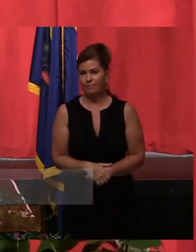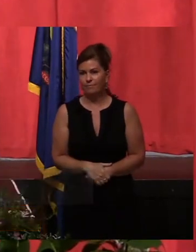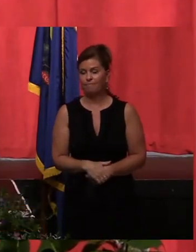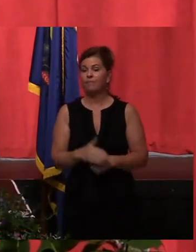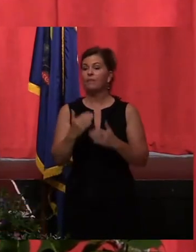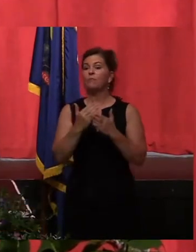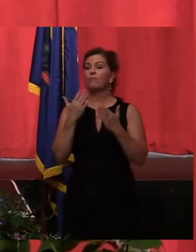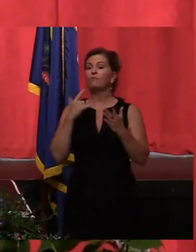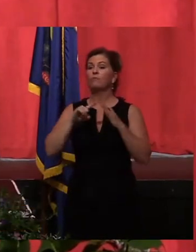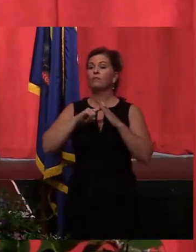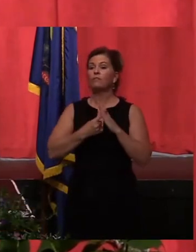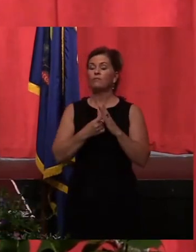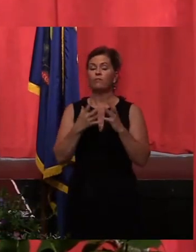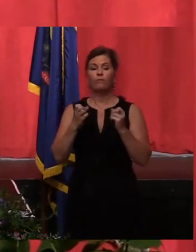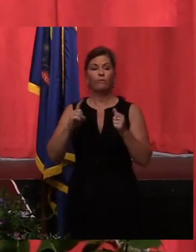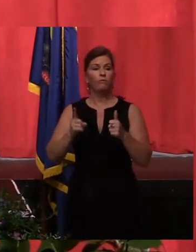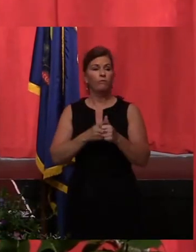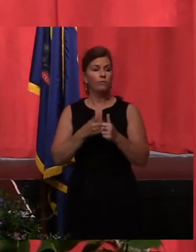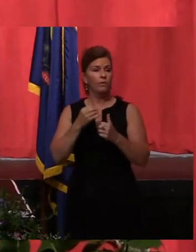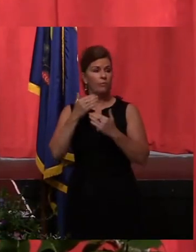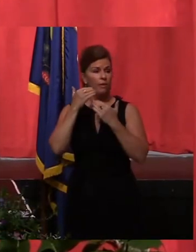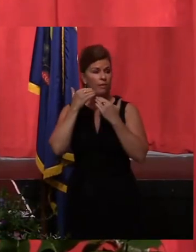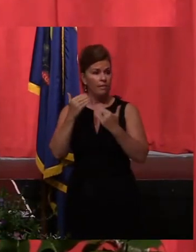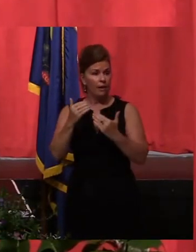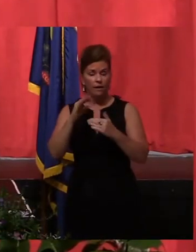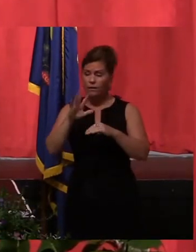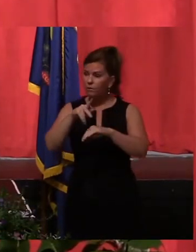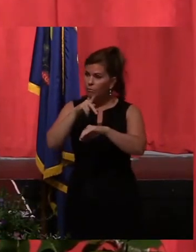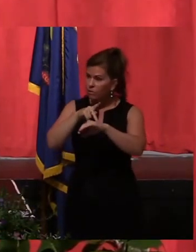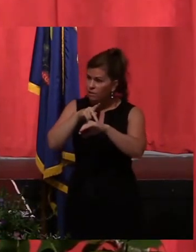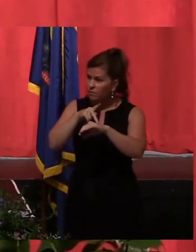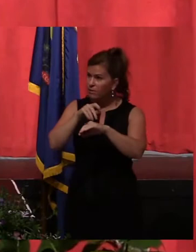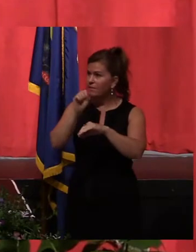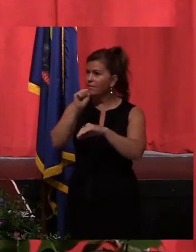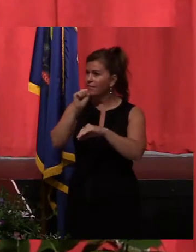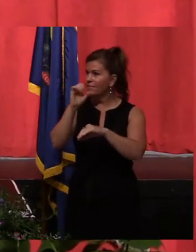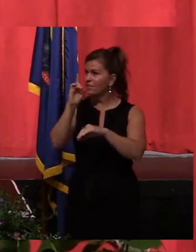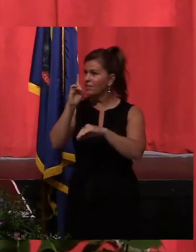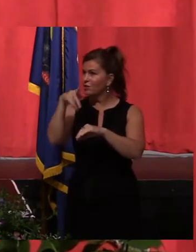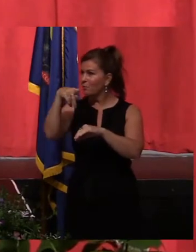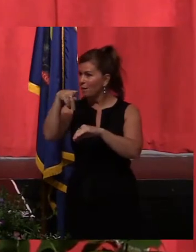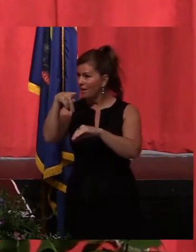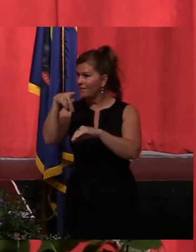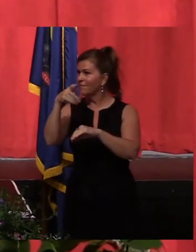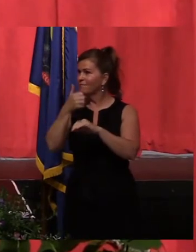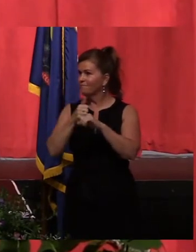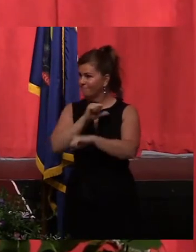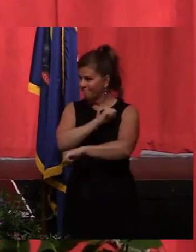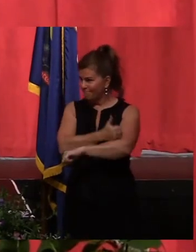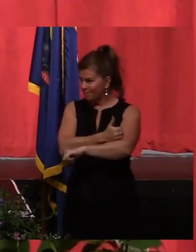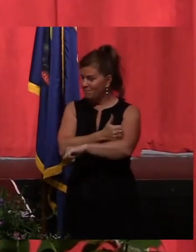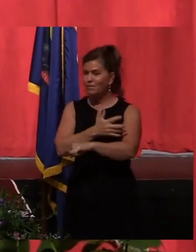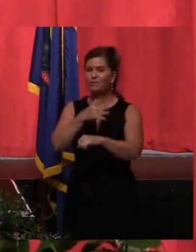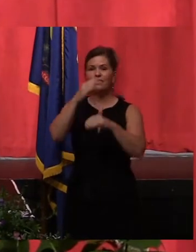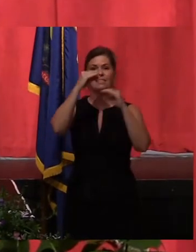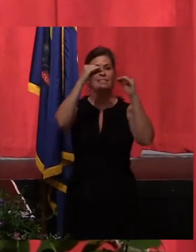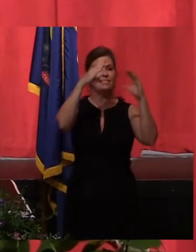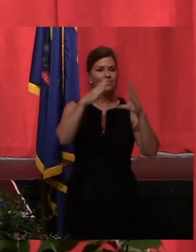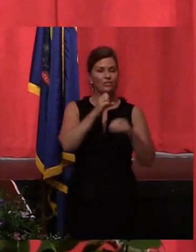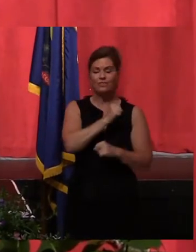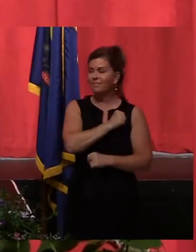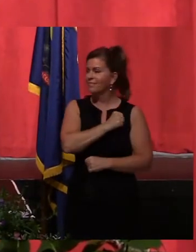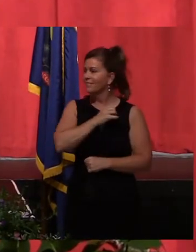Before I begin, I would like to thank our principal, Stephen Dellinger-Pate, administration, faculty,